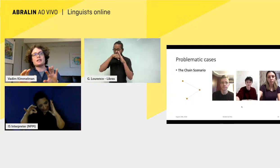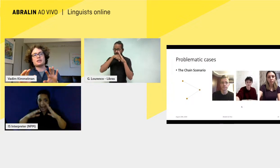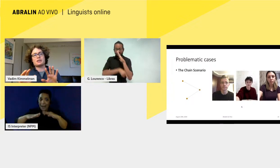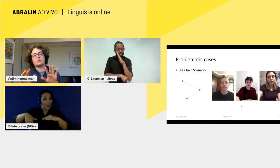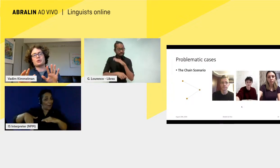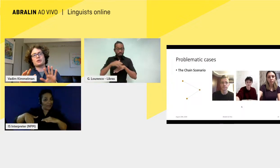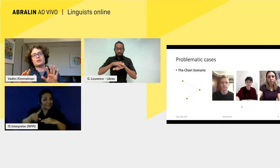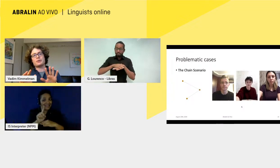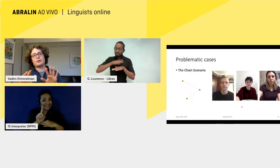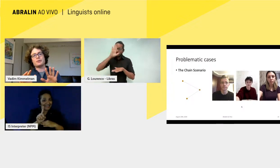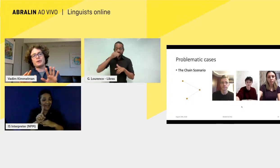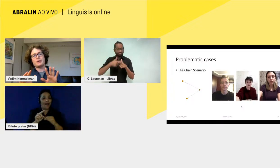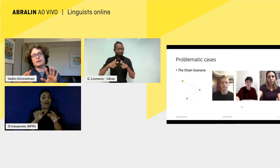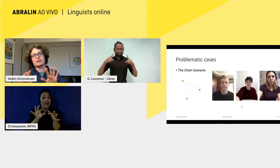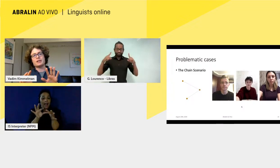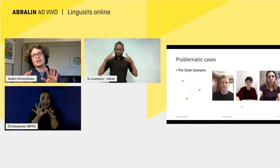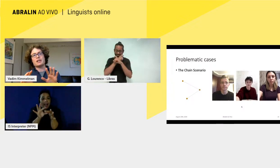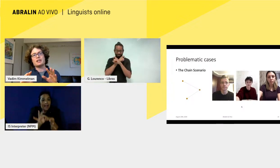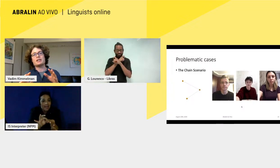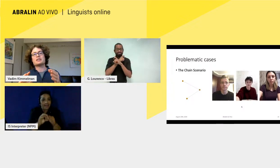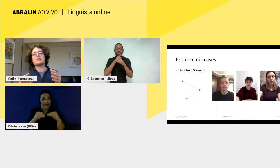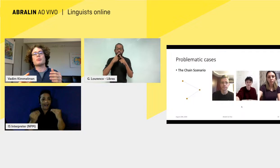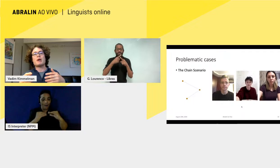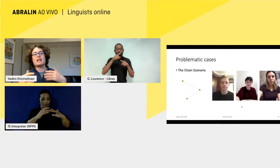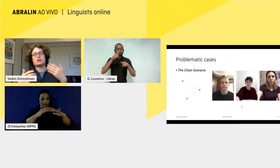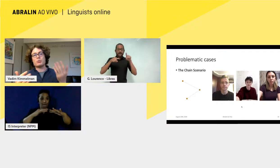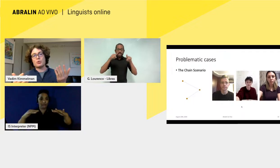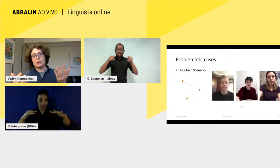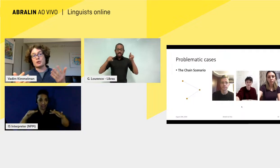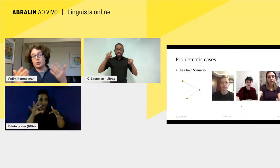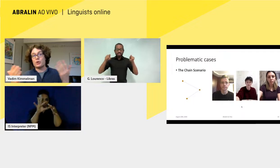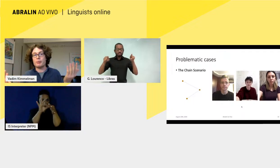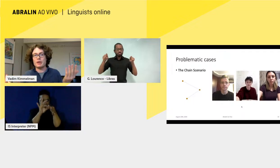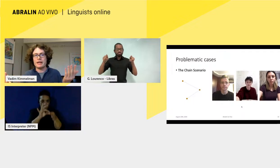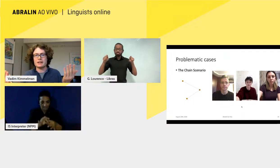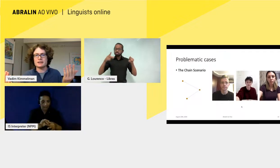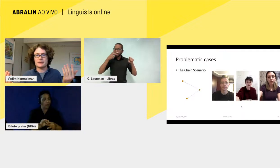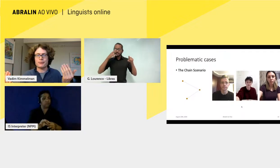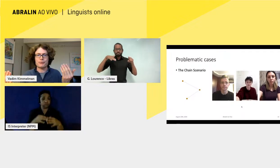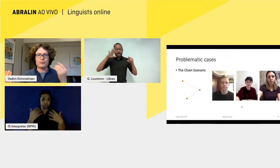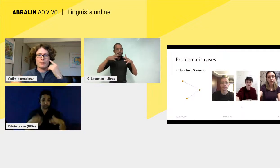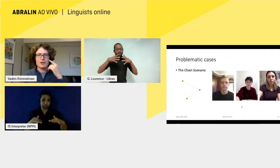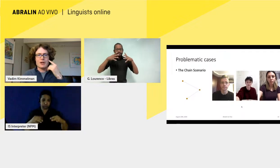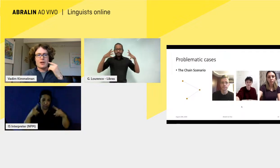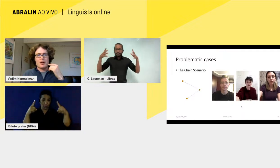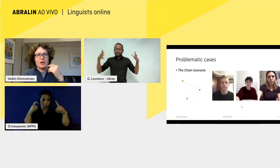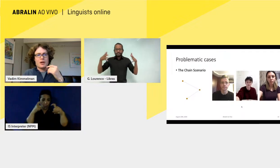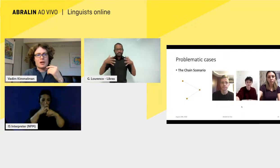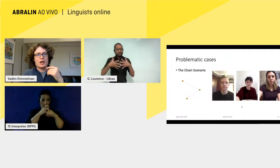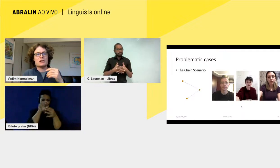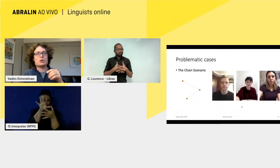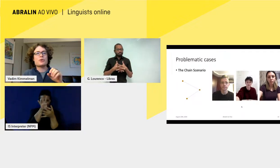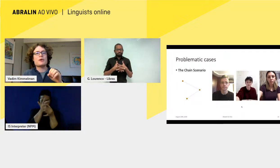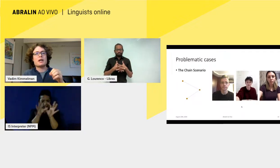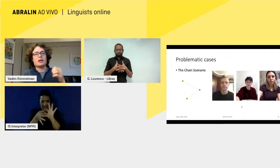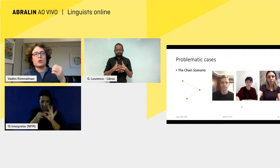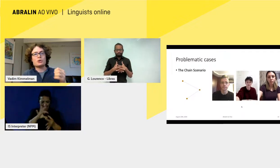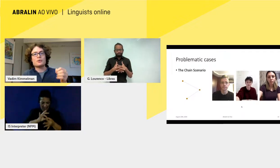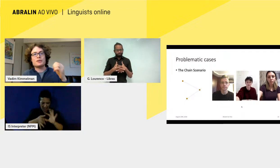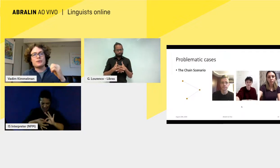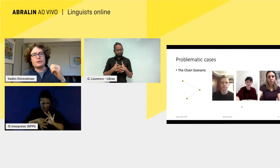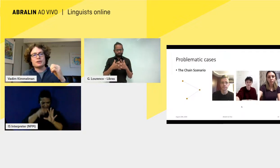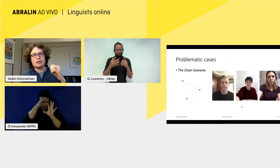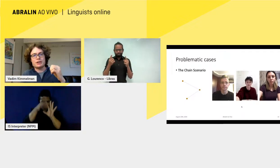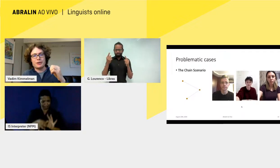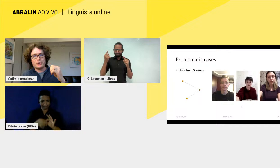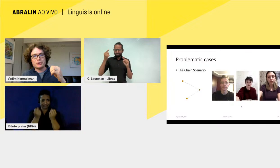of relations between different variants is much more complex. So there are a